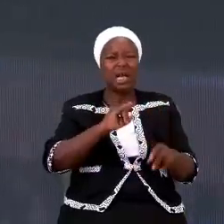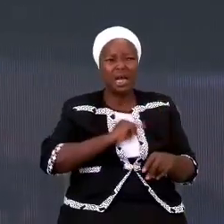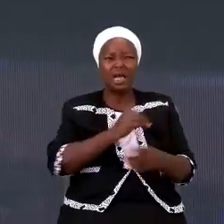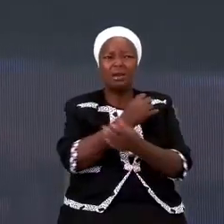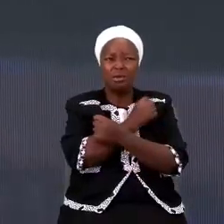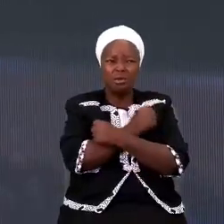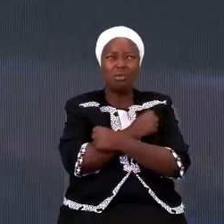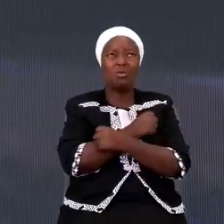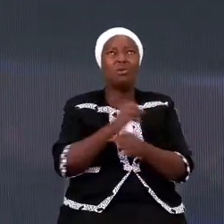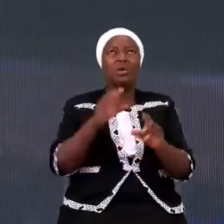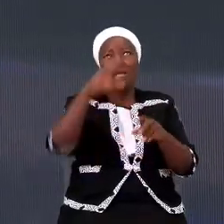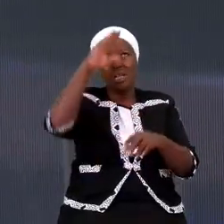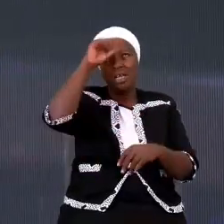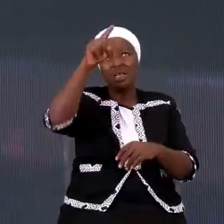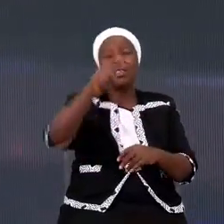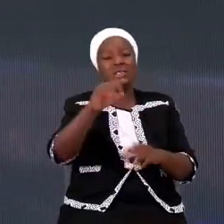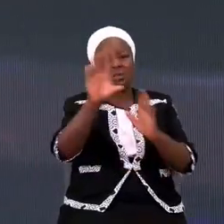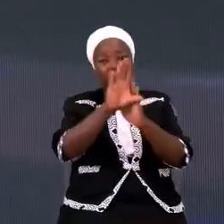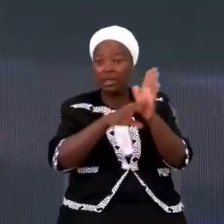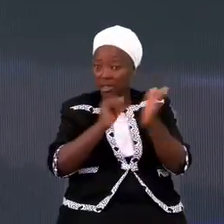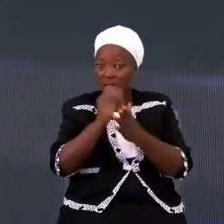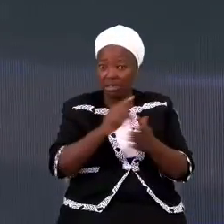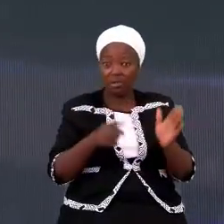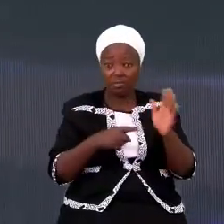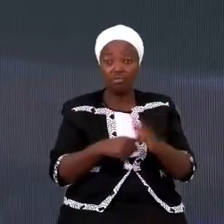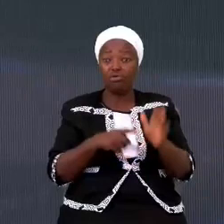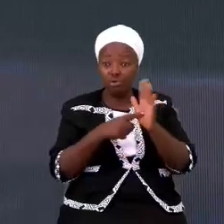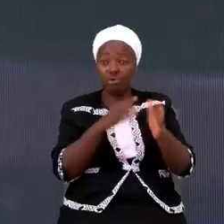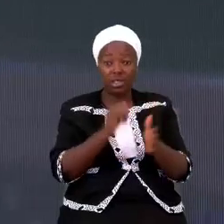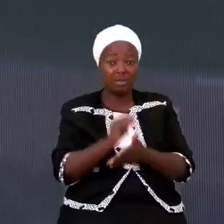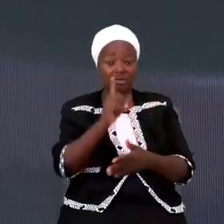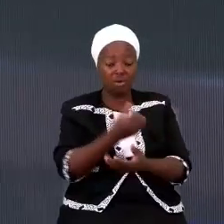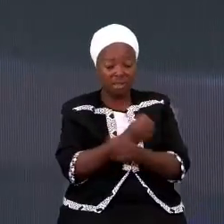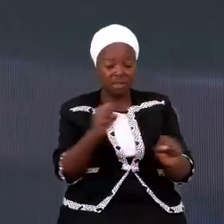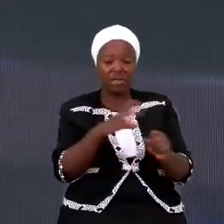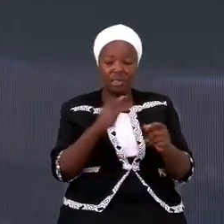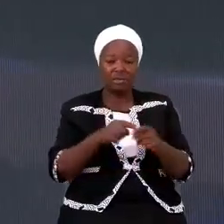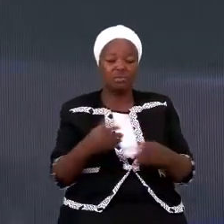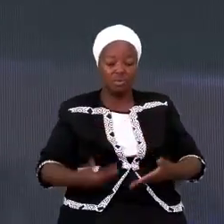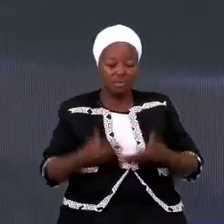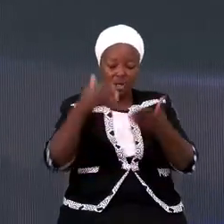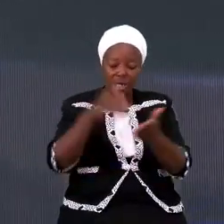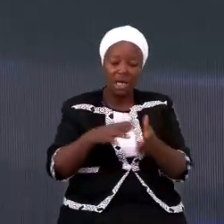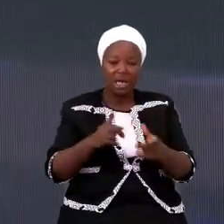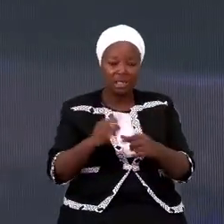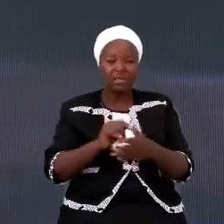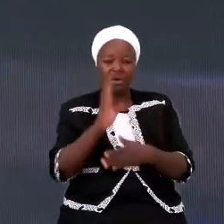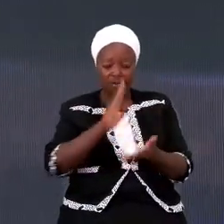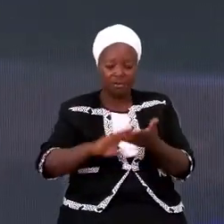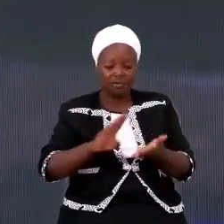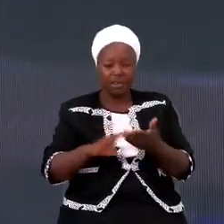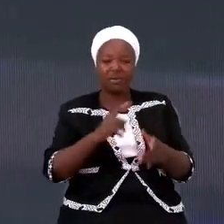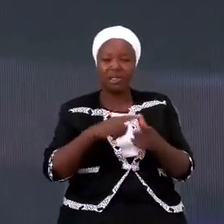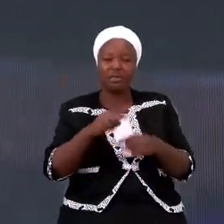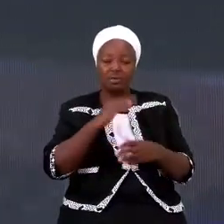person who has been forgiven and who is so grateful to God. He loves the commandment of God now. Therefore, I love